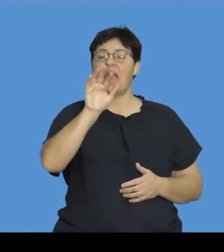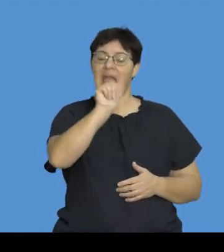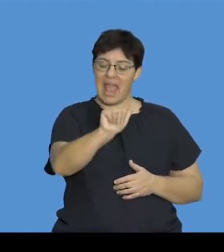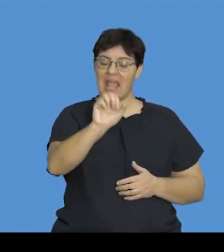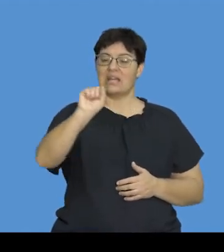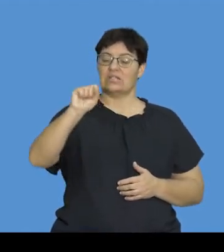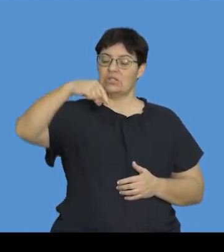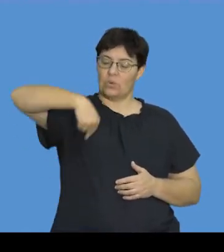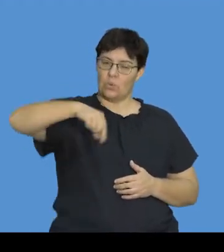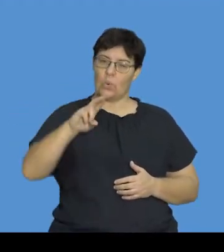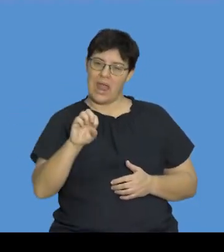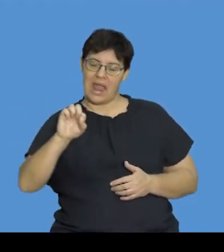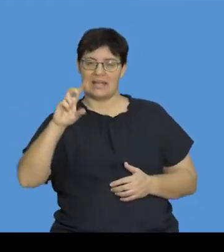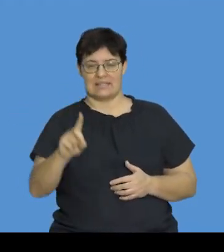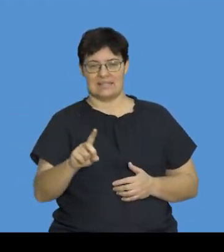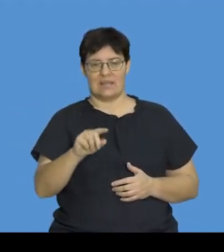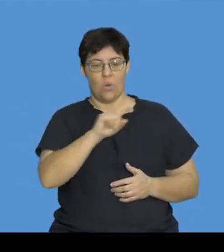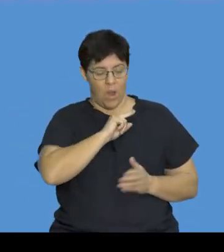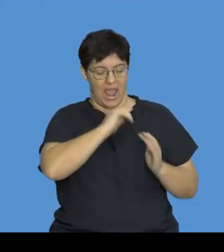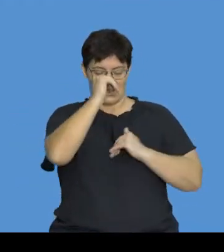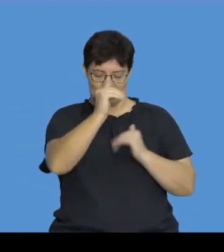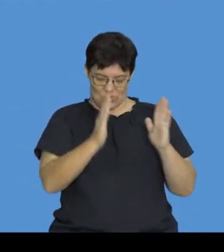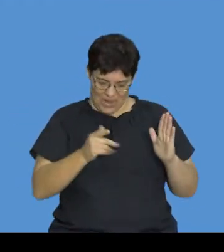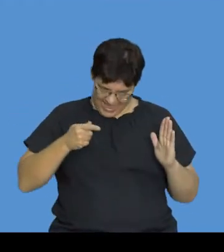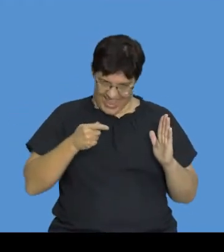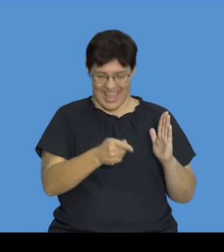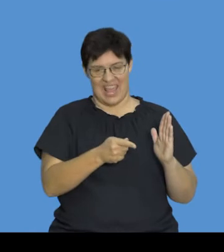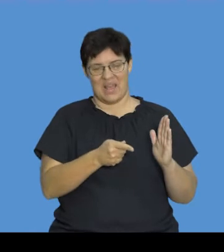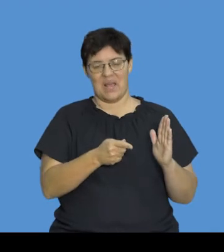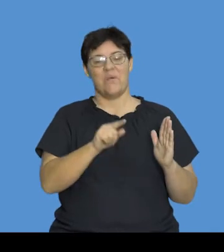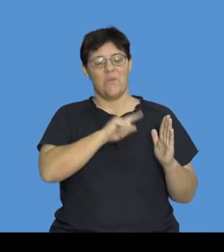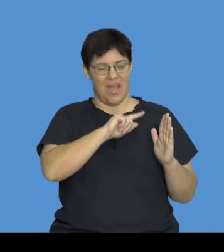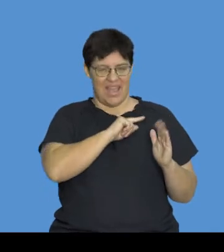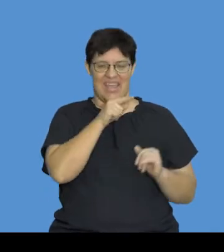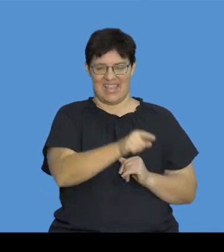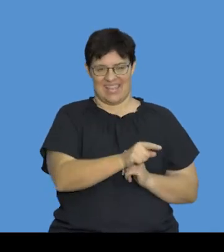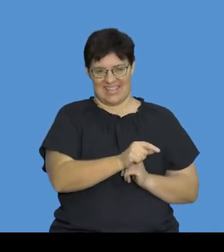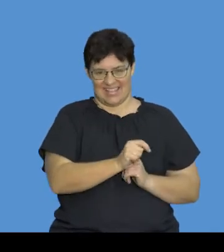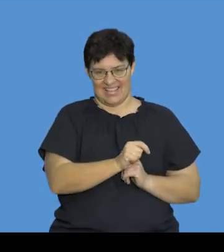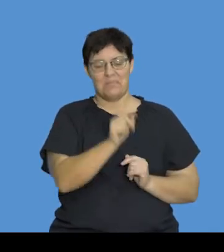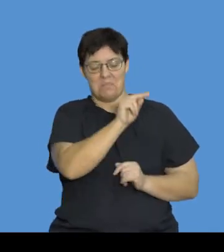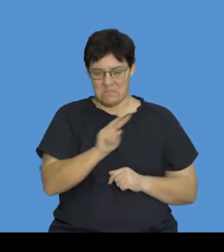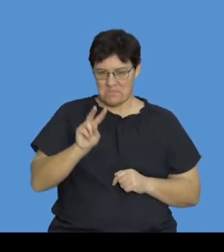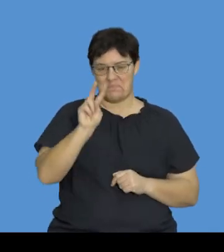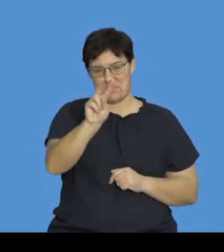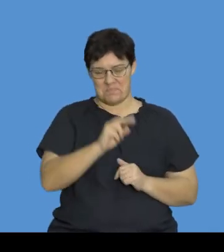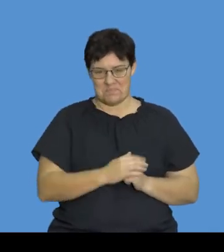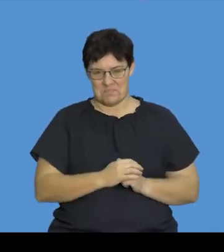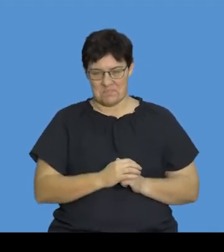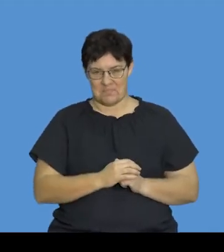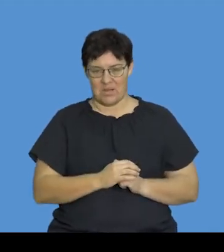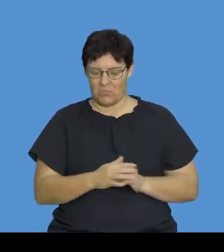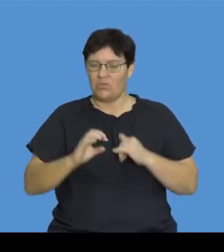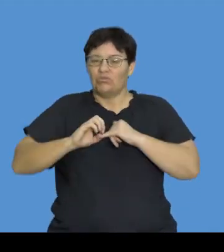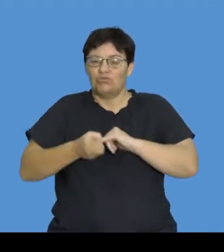Because of the concept of a square, that we are taking a and we are squaring it. That's what we